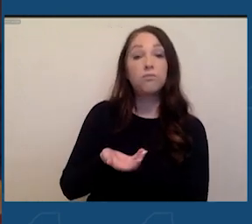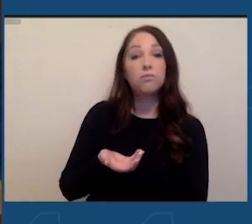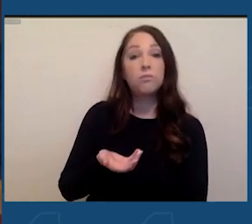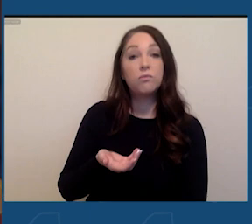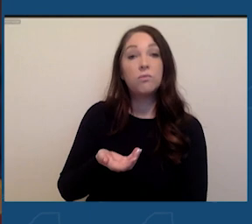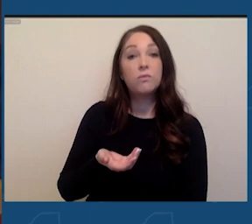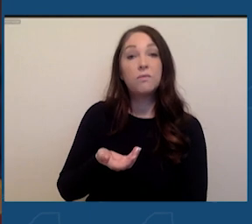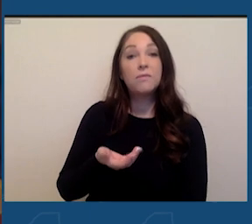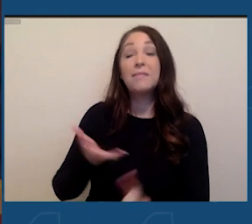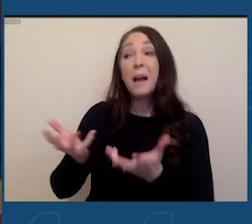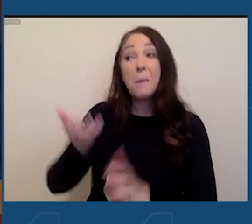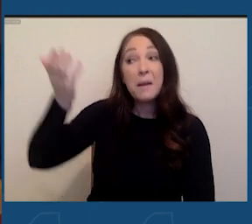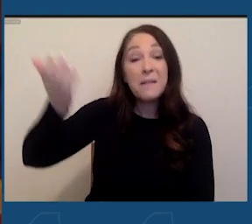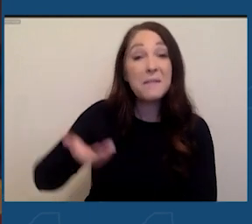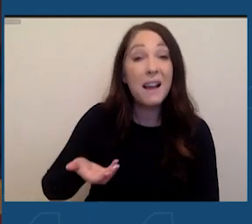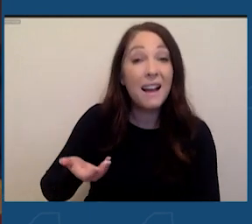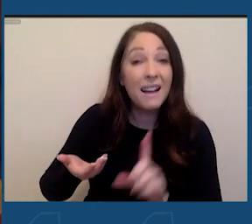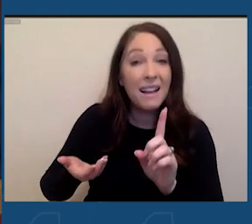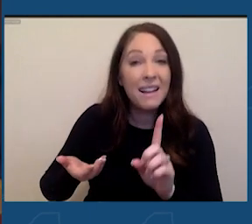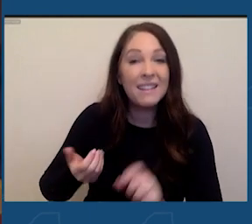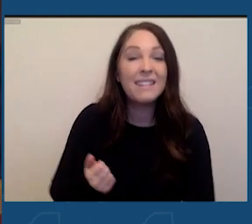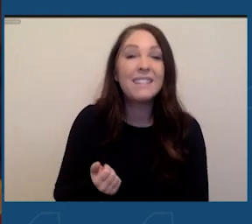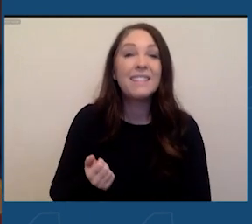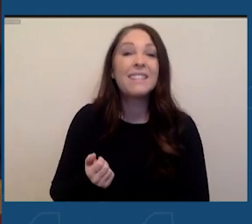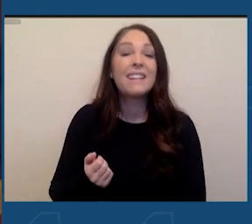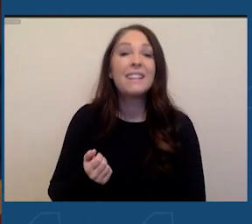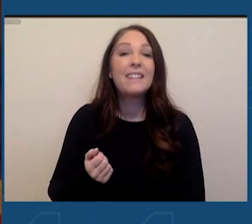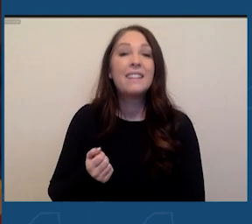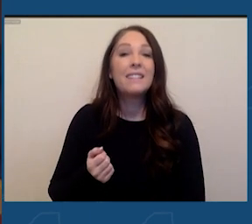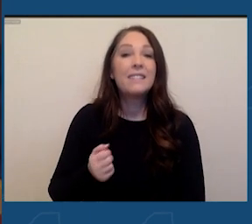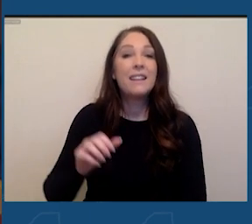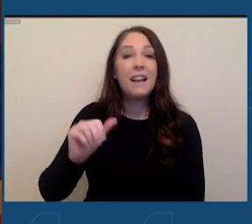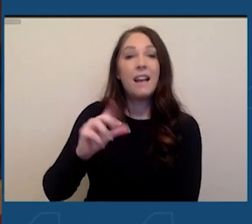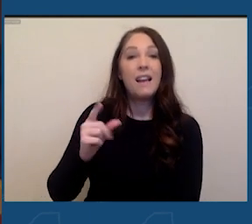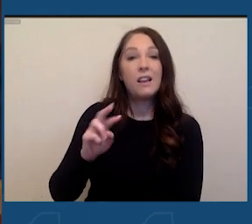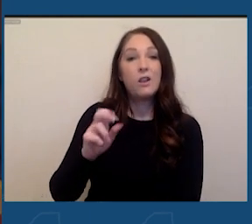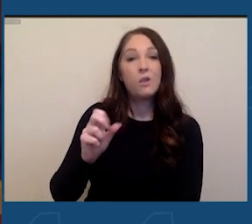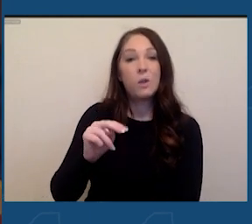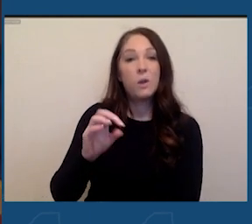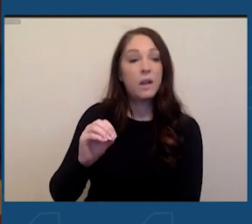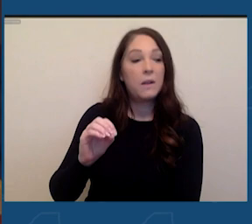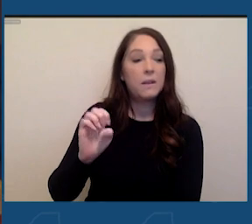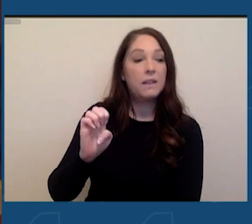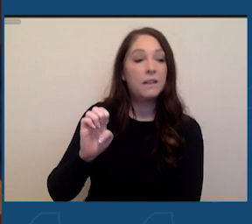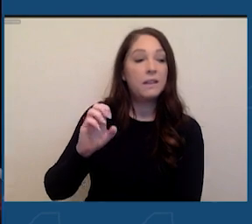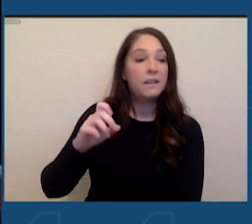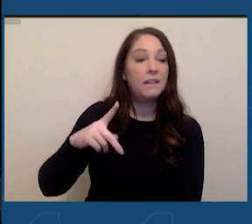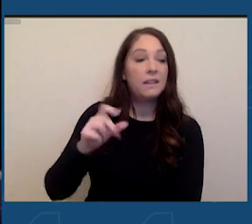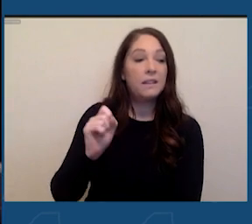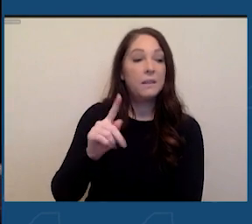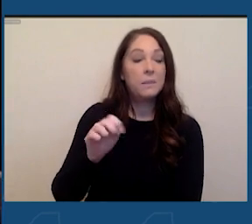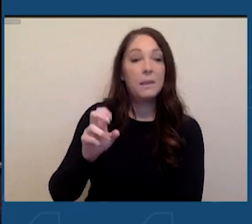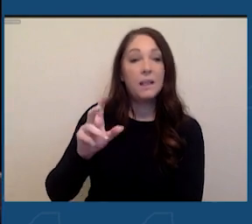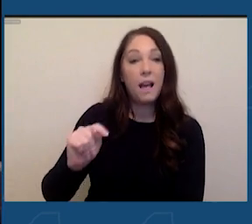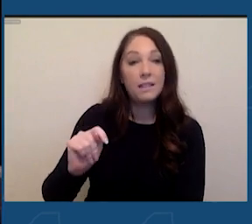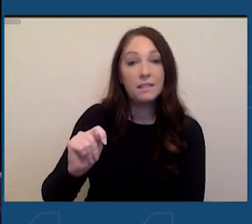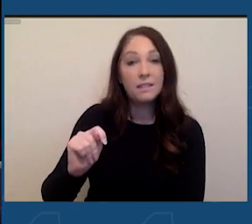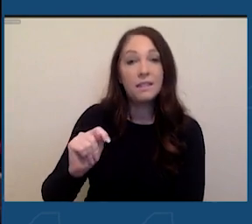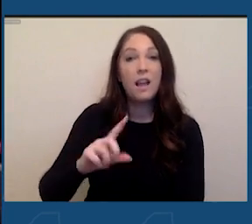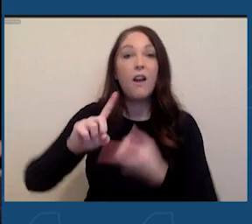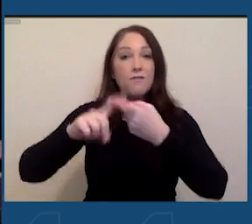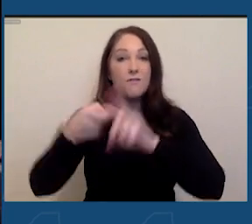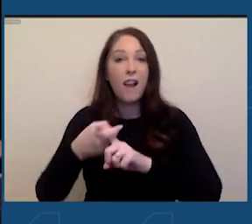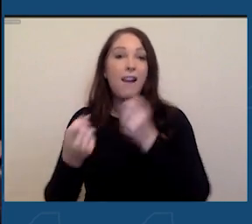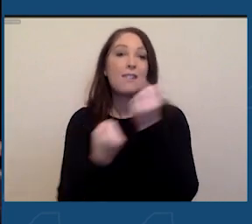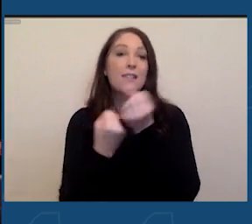me bring up the one and only Adriano Espaillat, a friend, a champion for this community. Thank